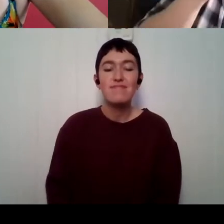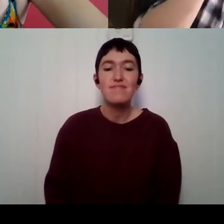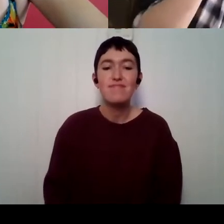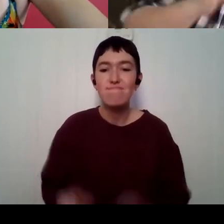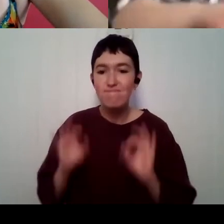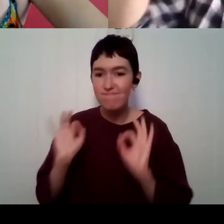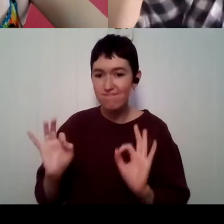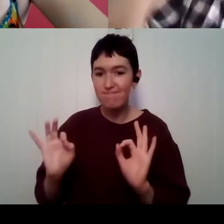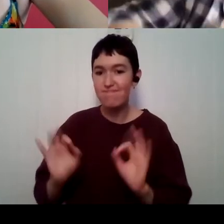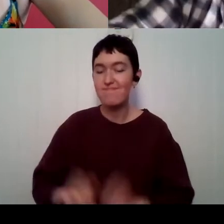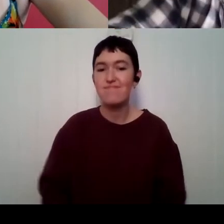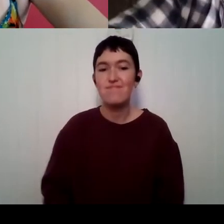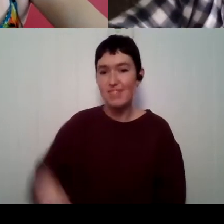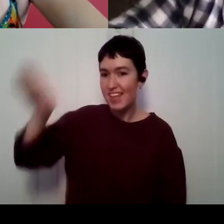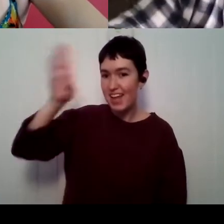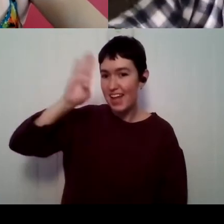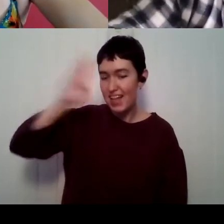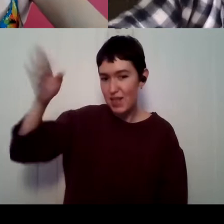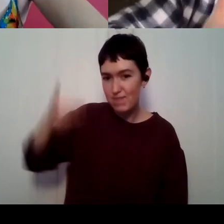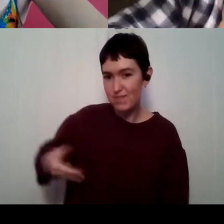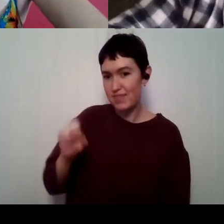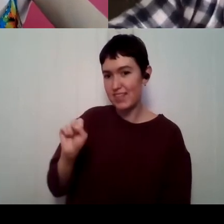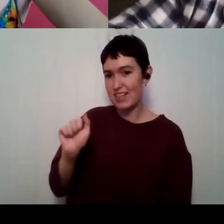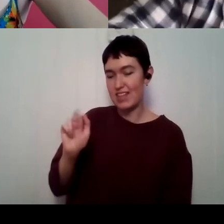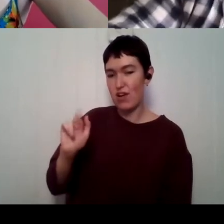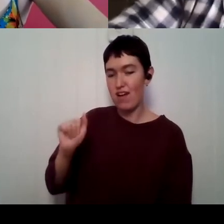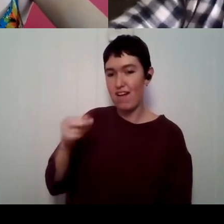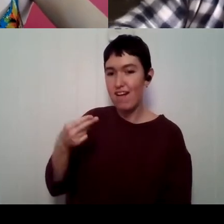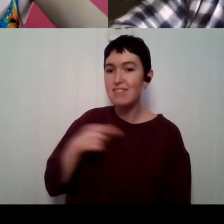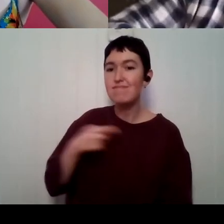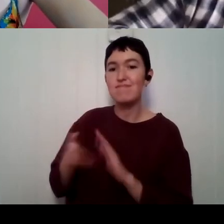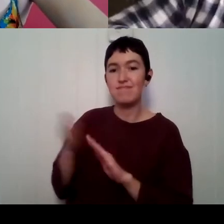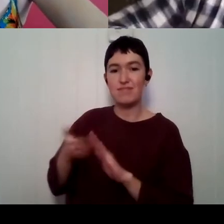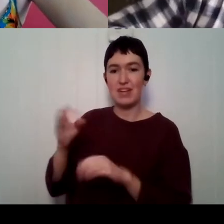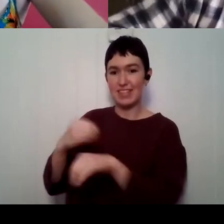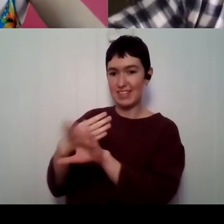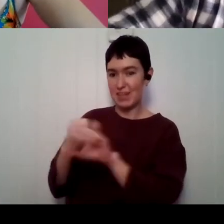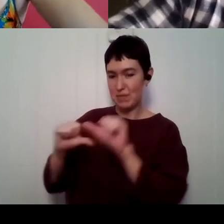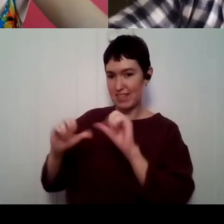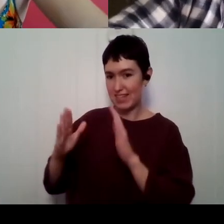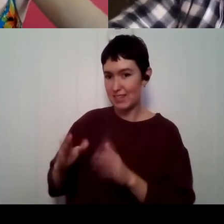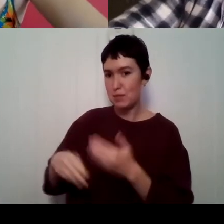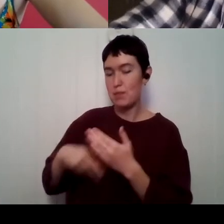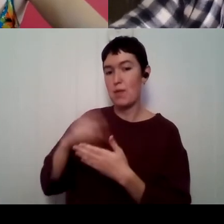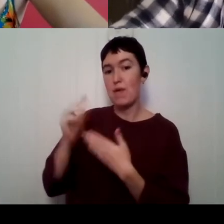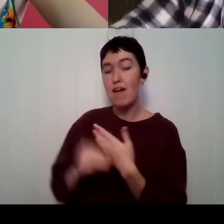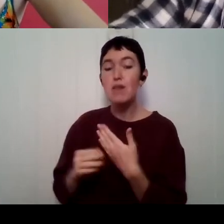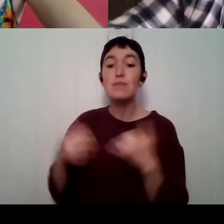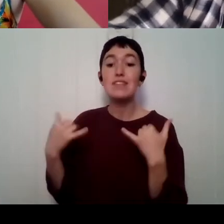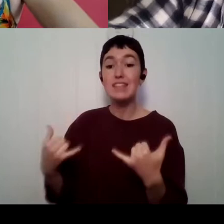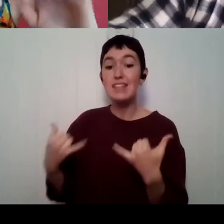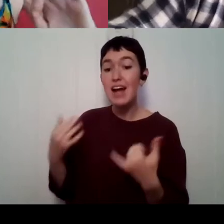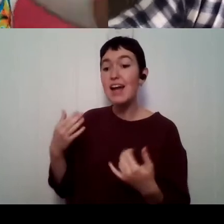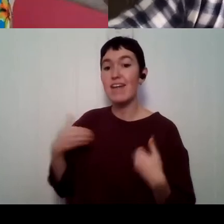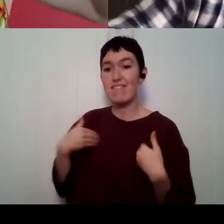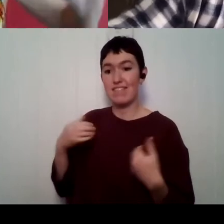Good to go. All right. Hello, everyone. My name is Sarah McAnulty. I run the Skype a Scientist program. And today on Skype a Scientist Live, we are joined by